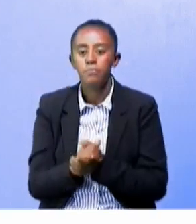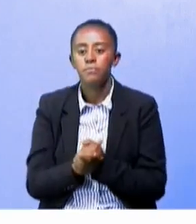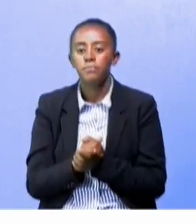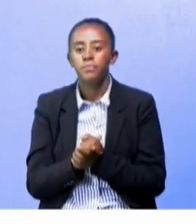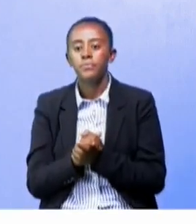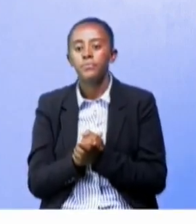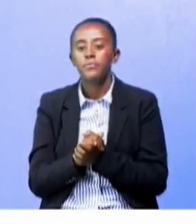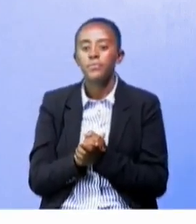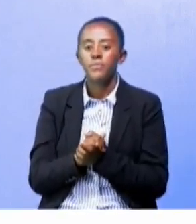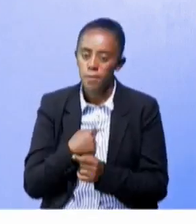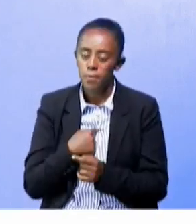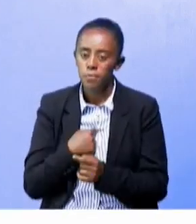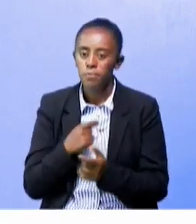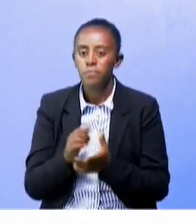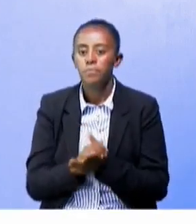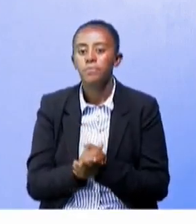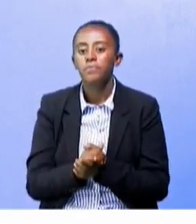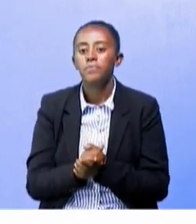to me,